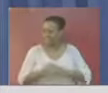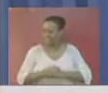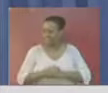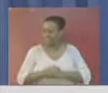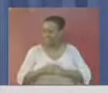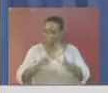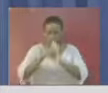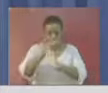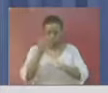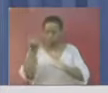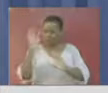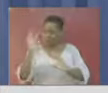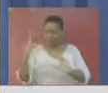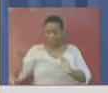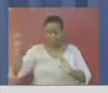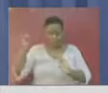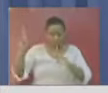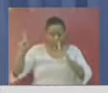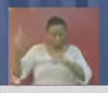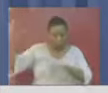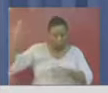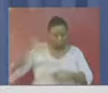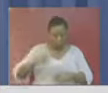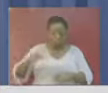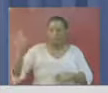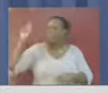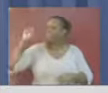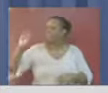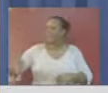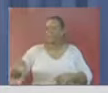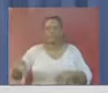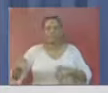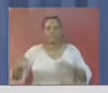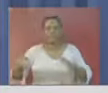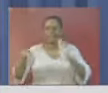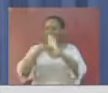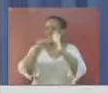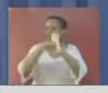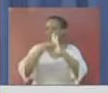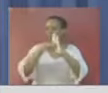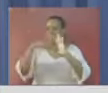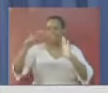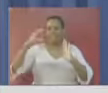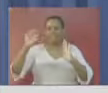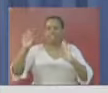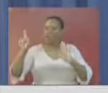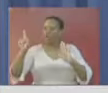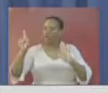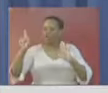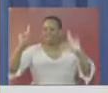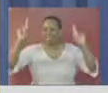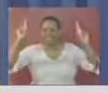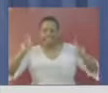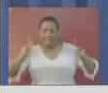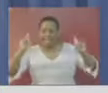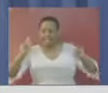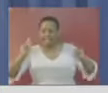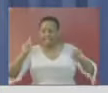Tobago to have a negative PCR test within 72 hours prior to